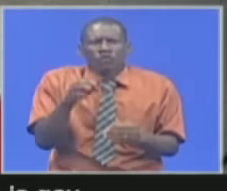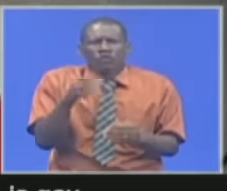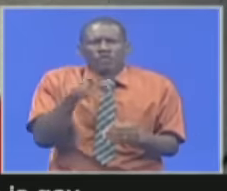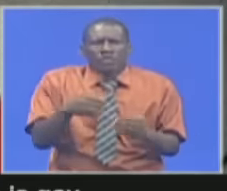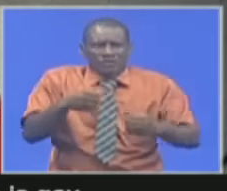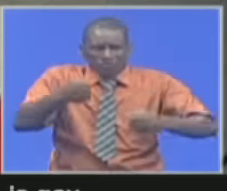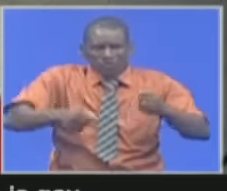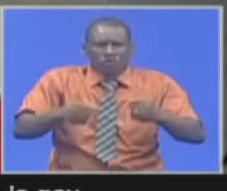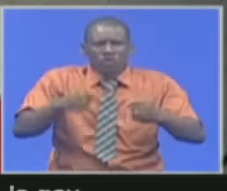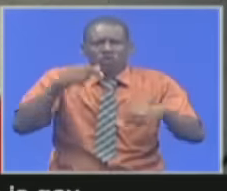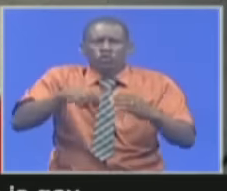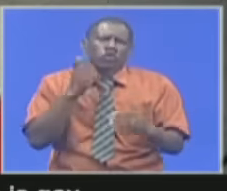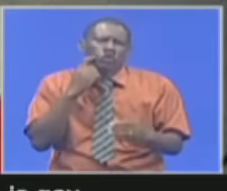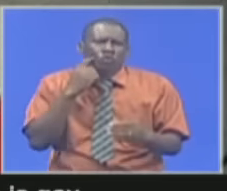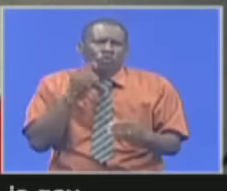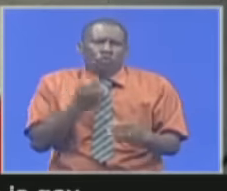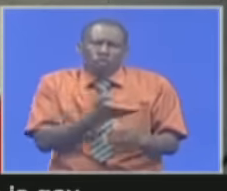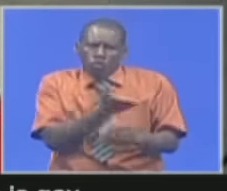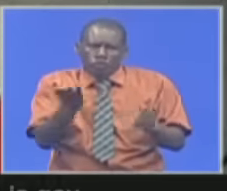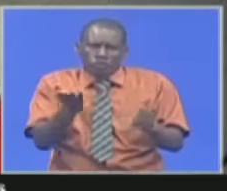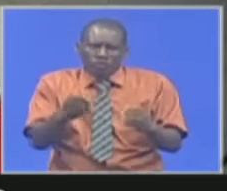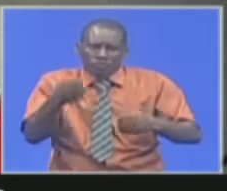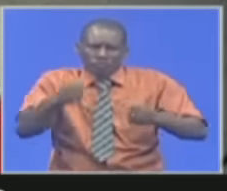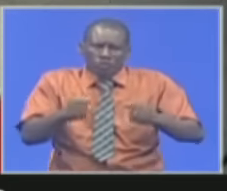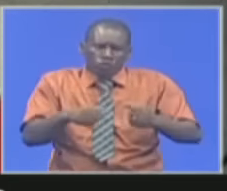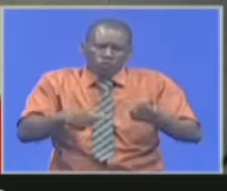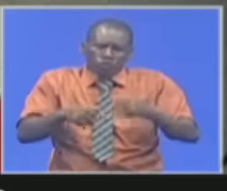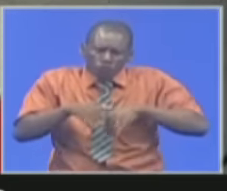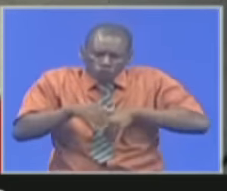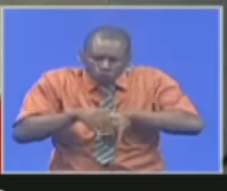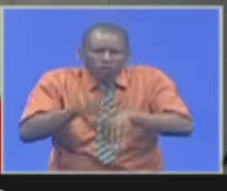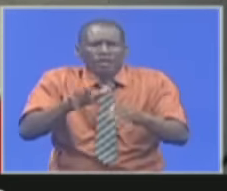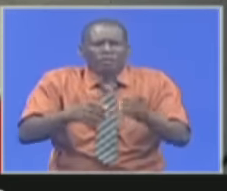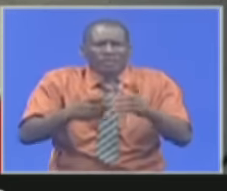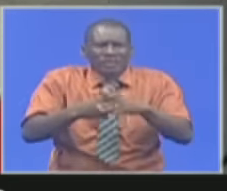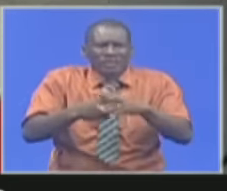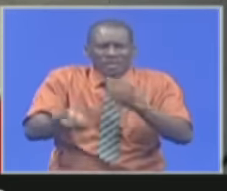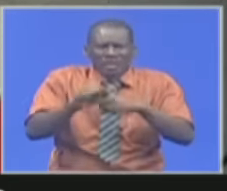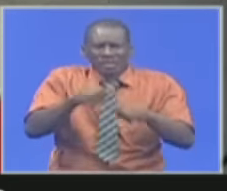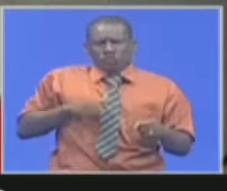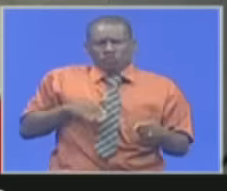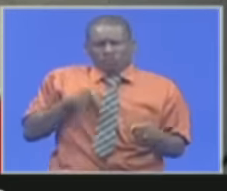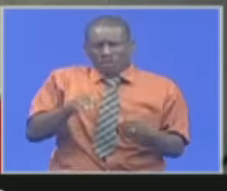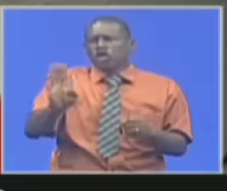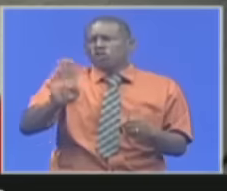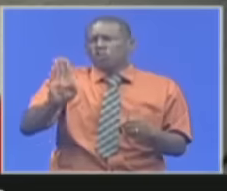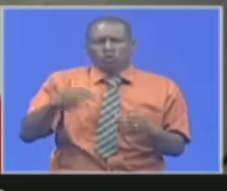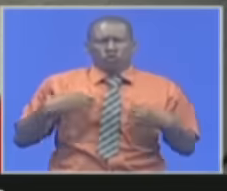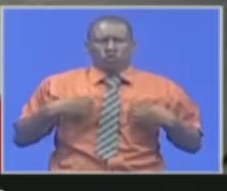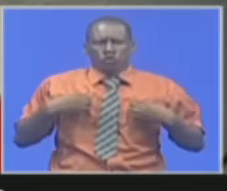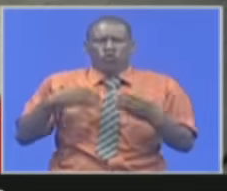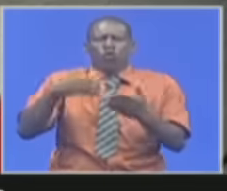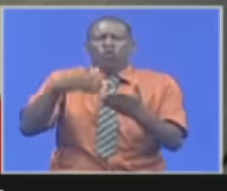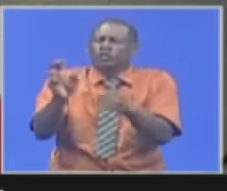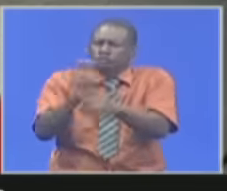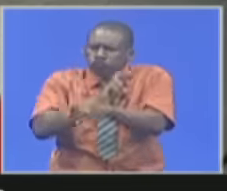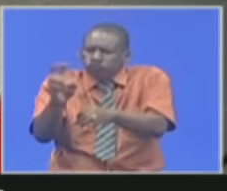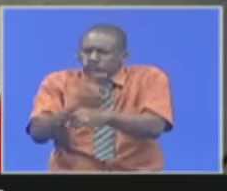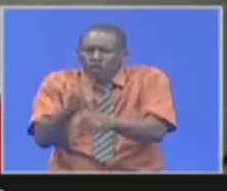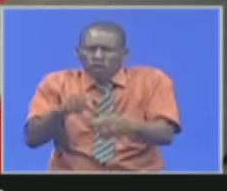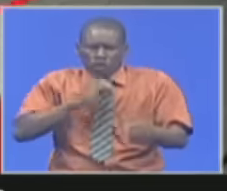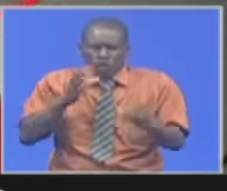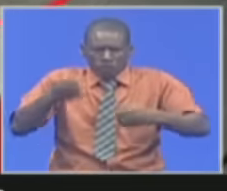this point, those trailing him swung into action. This woman dressed in blue was apparently sent to monitor him, while